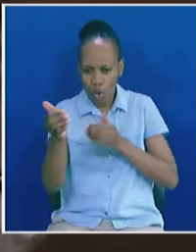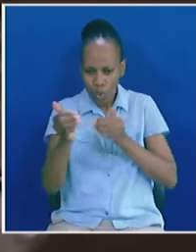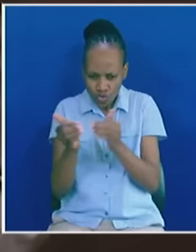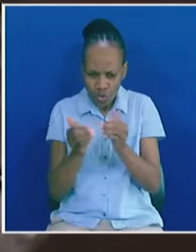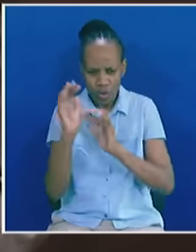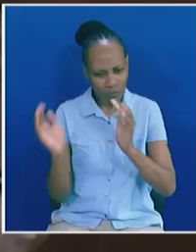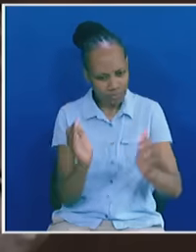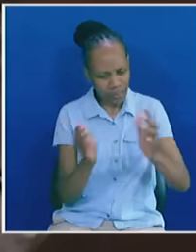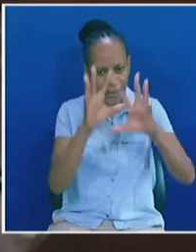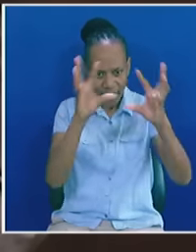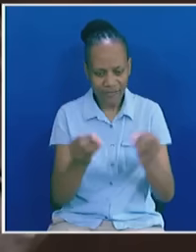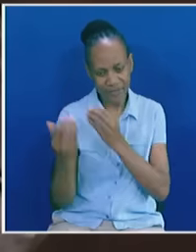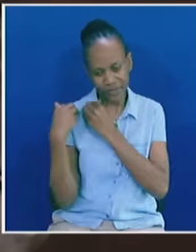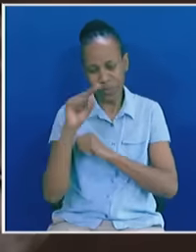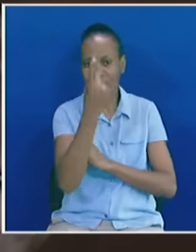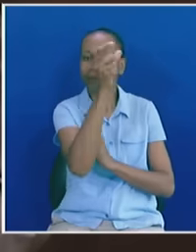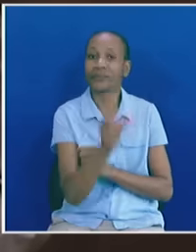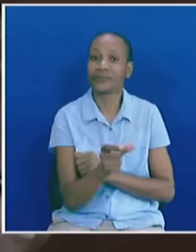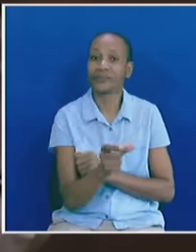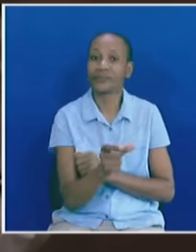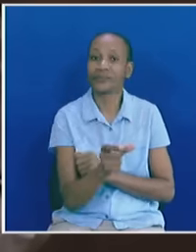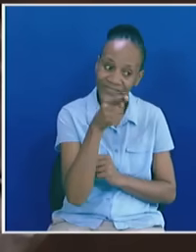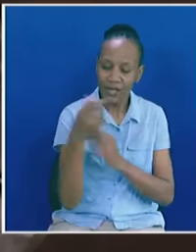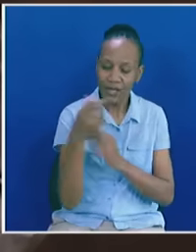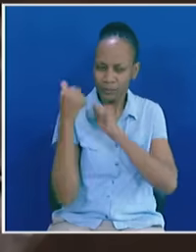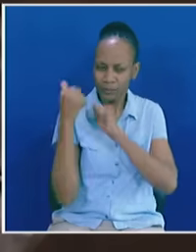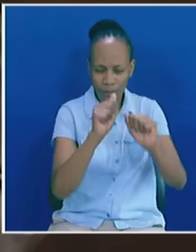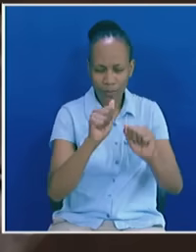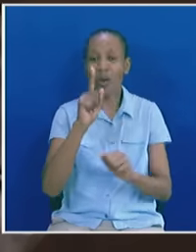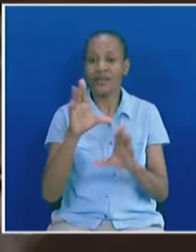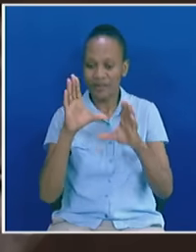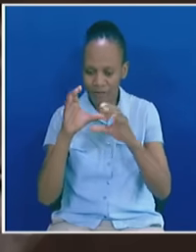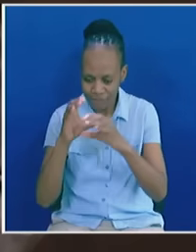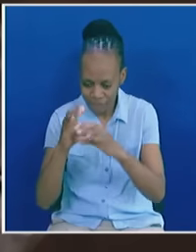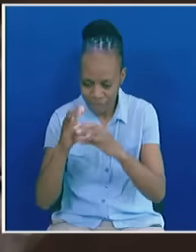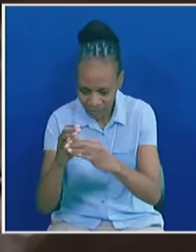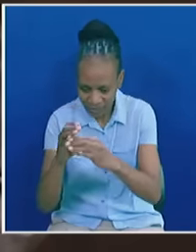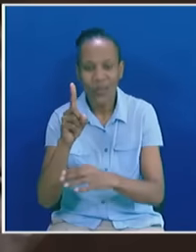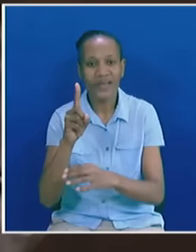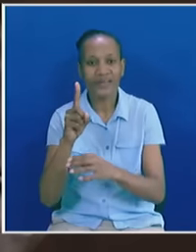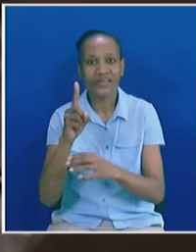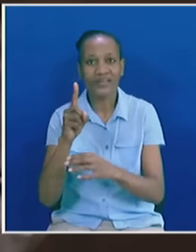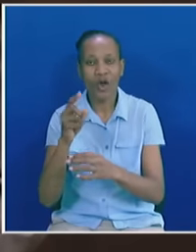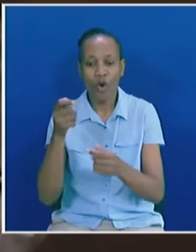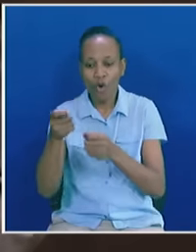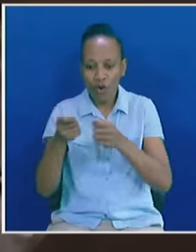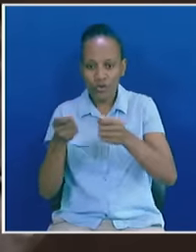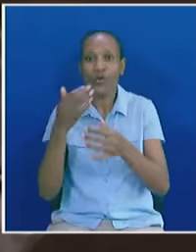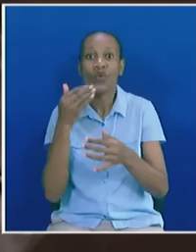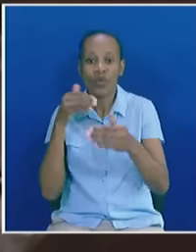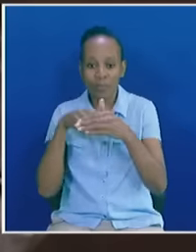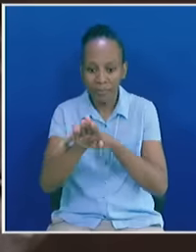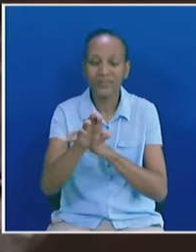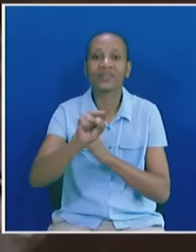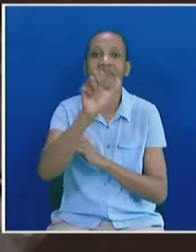control. They will be responsible for one major priority, and that is border control, with